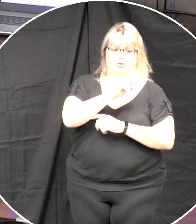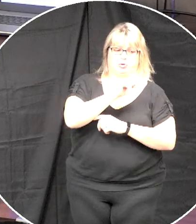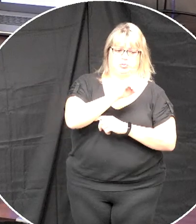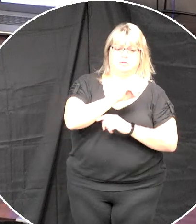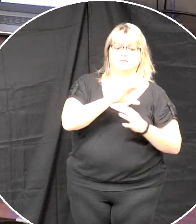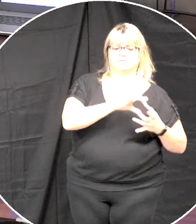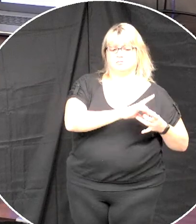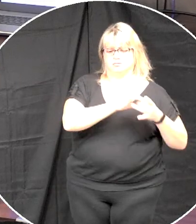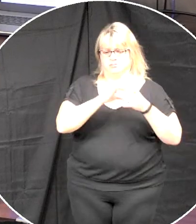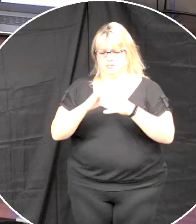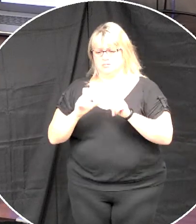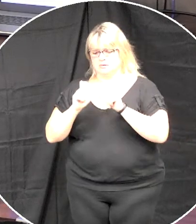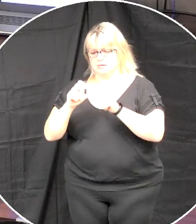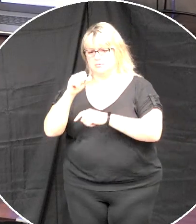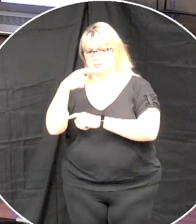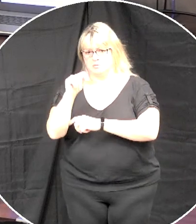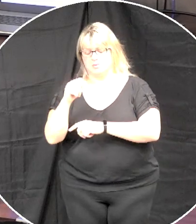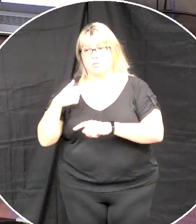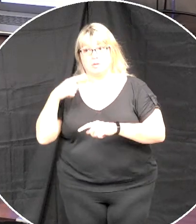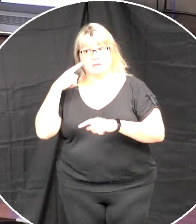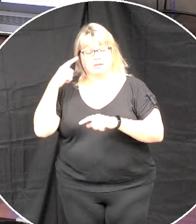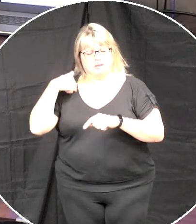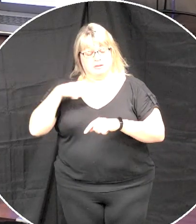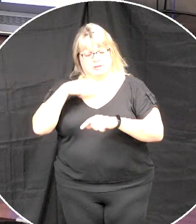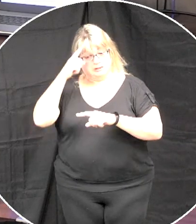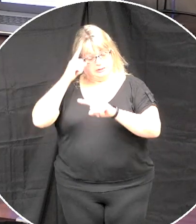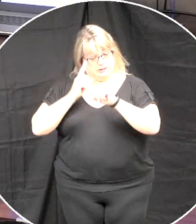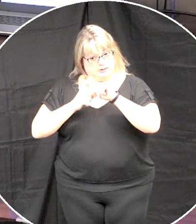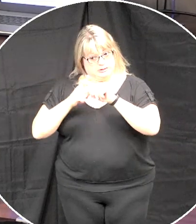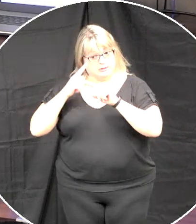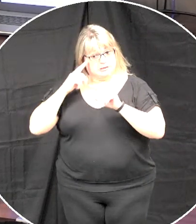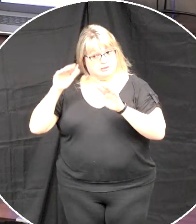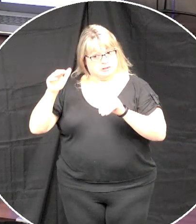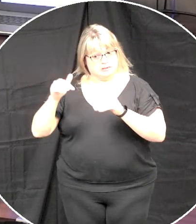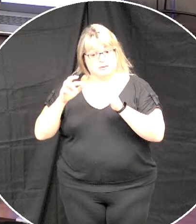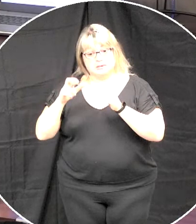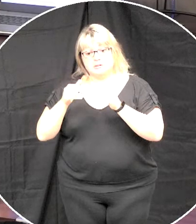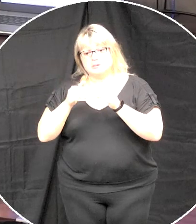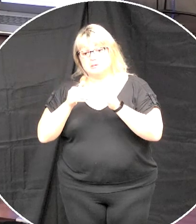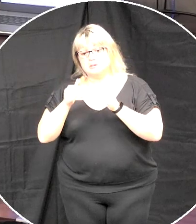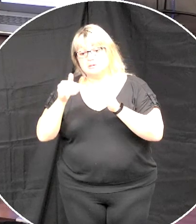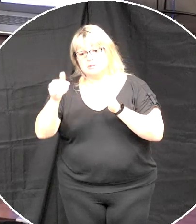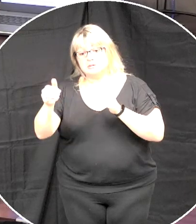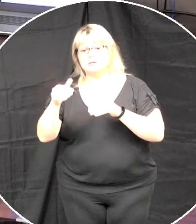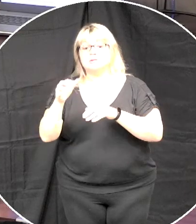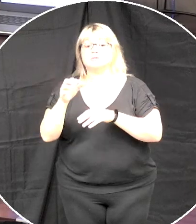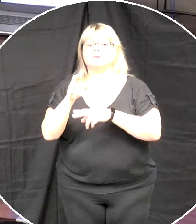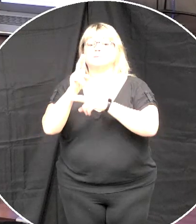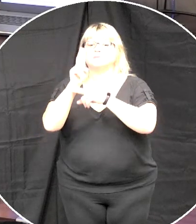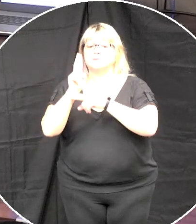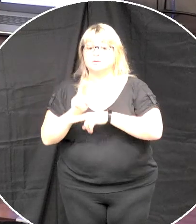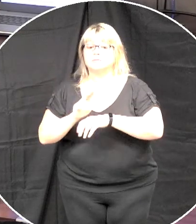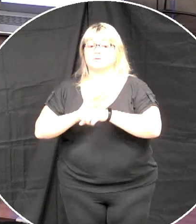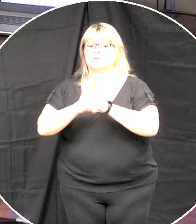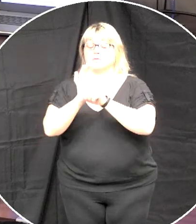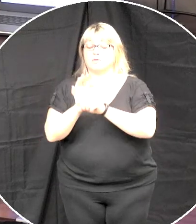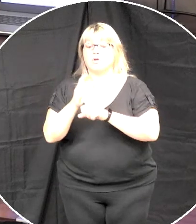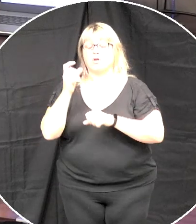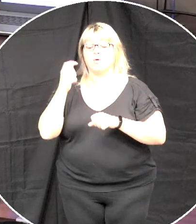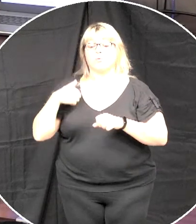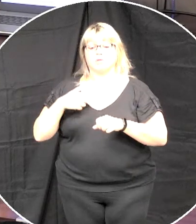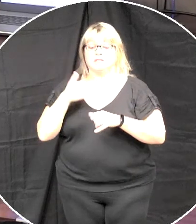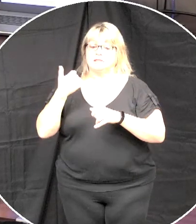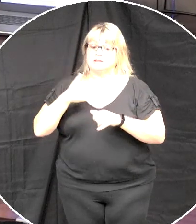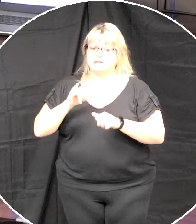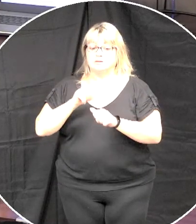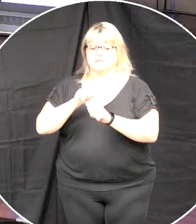hopeful that that we're starting to move forward with pandemic issues. However, we are prepared at